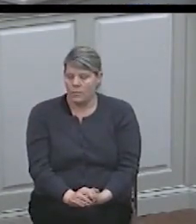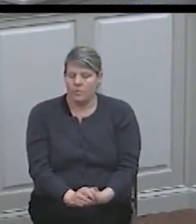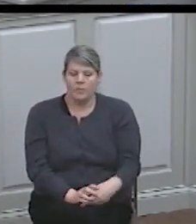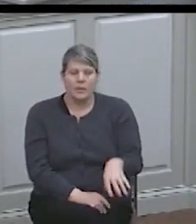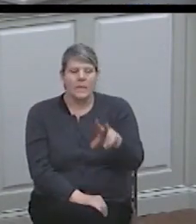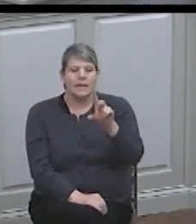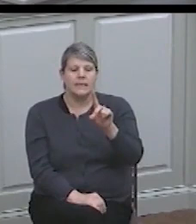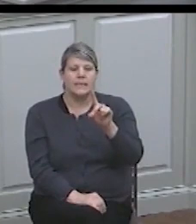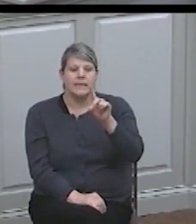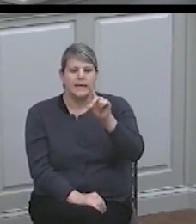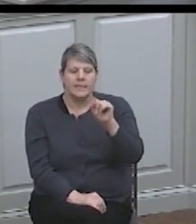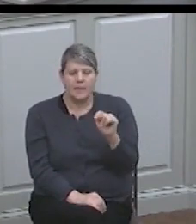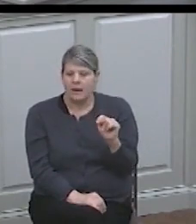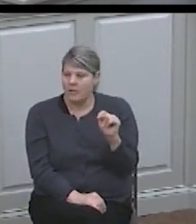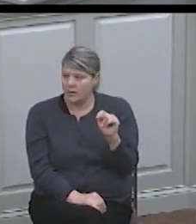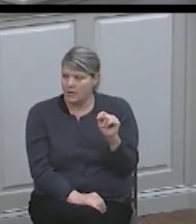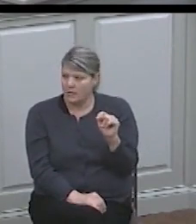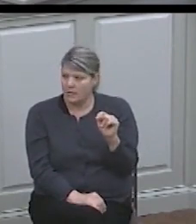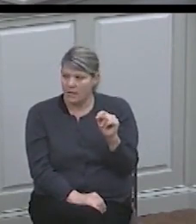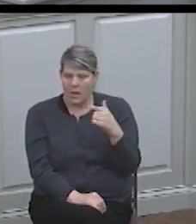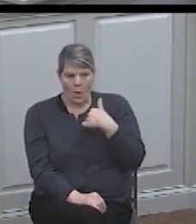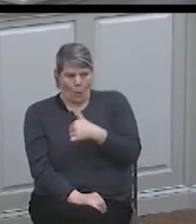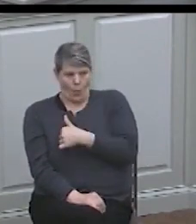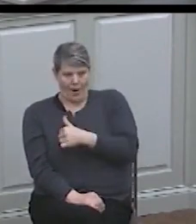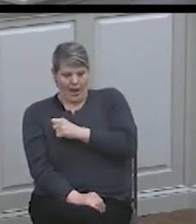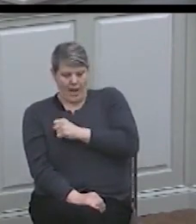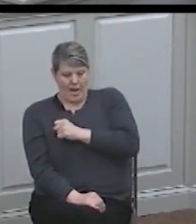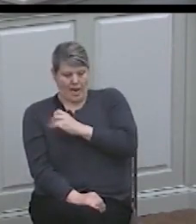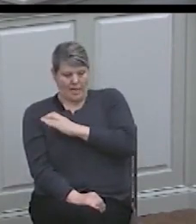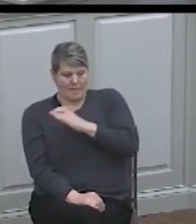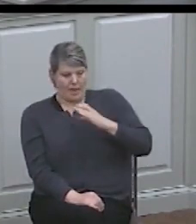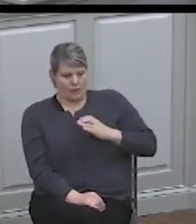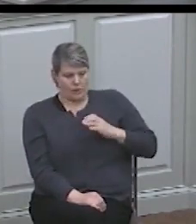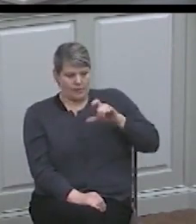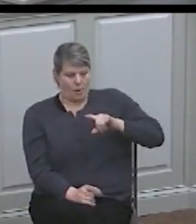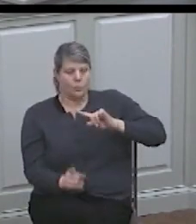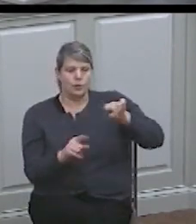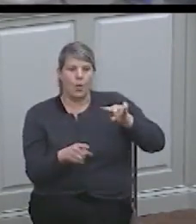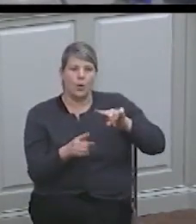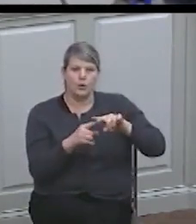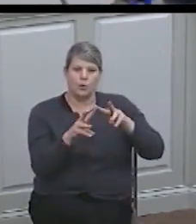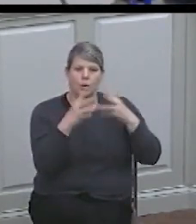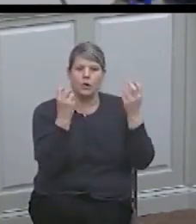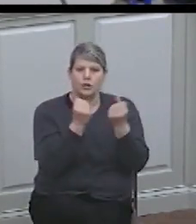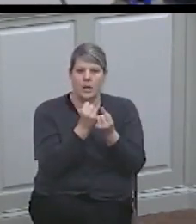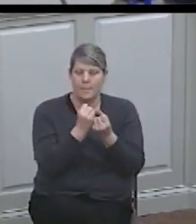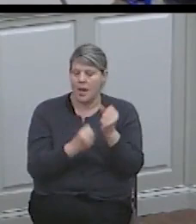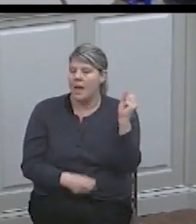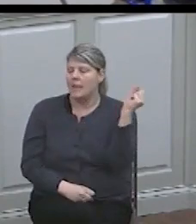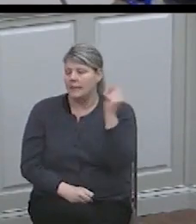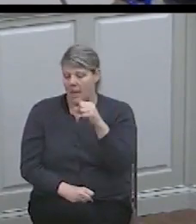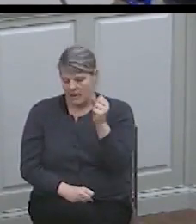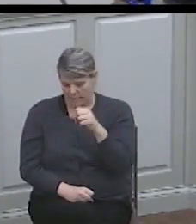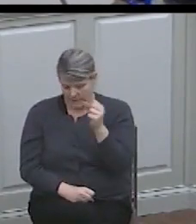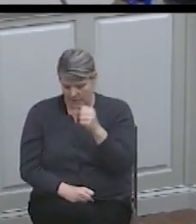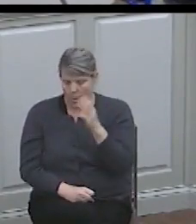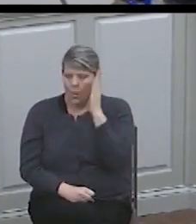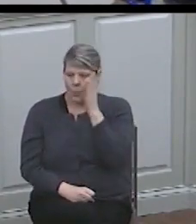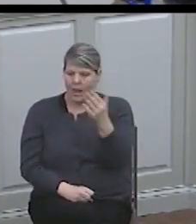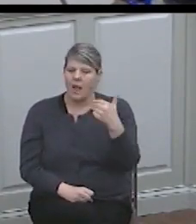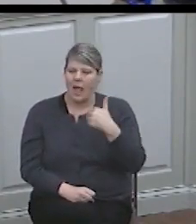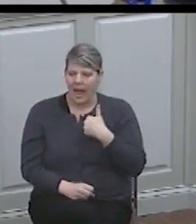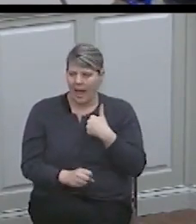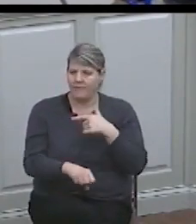Are we supposed to be at these workshops that are coming up? Yes, there will be a series of workshops. It will be an extended